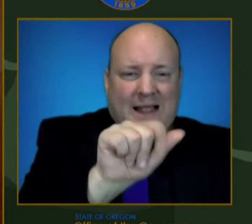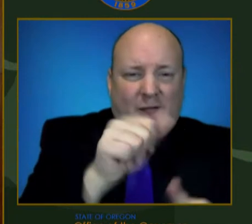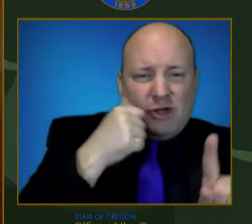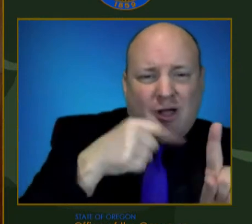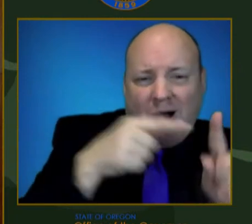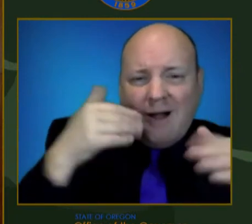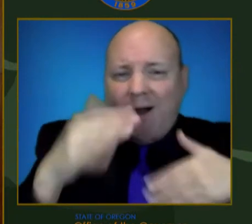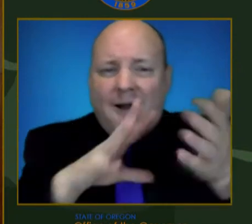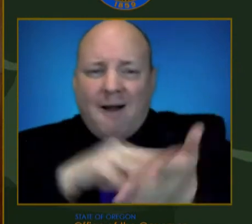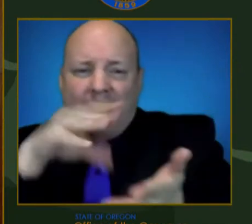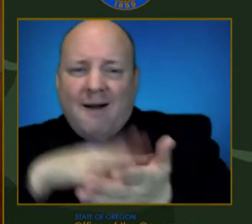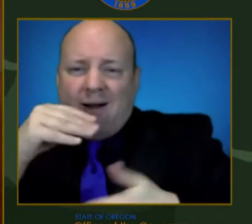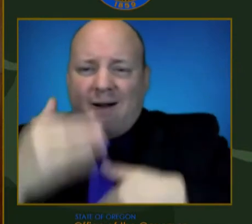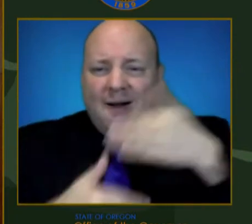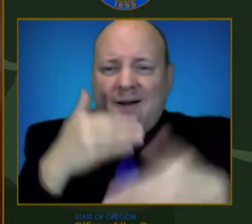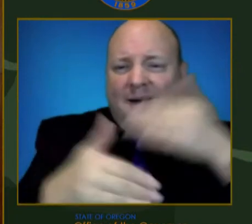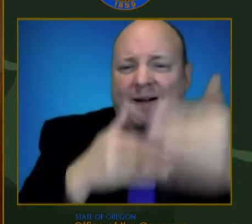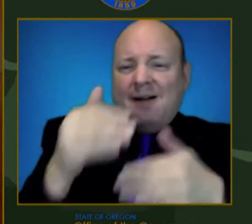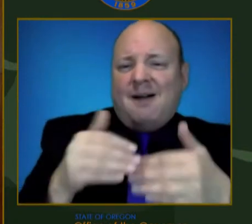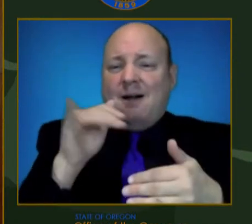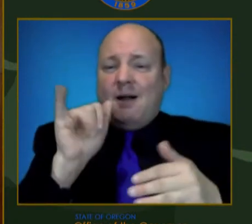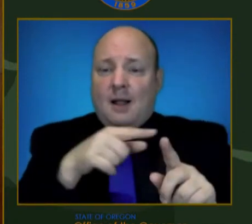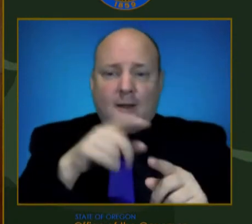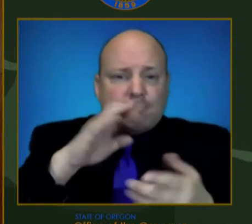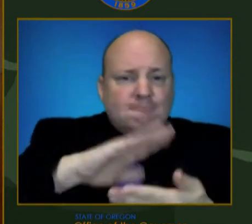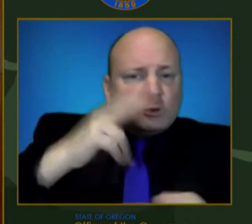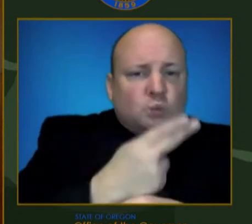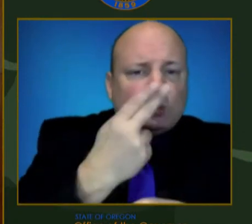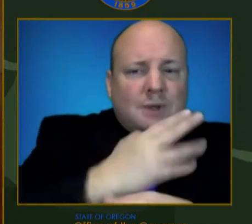assistance and a computer to complete her schoolwork.